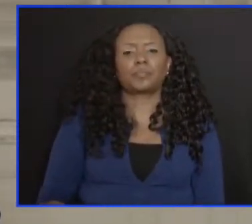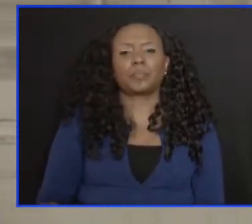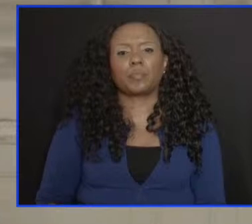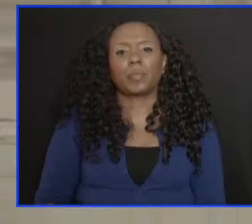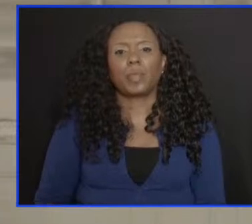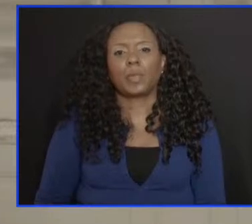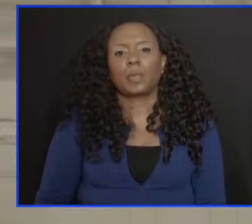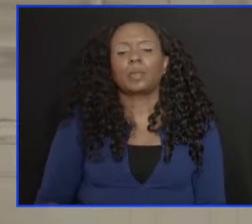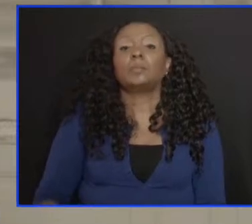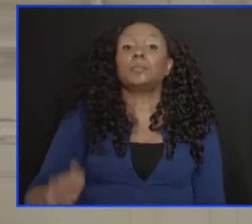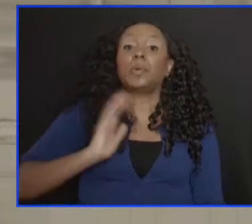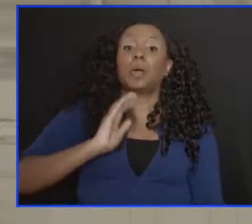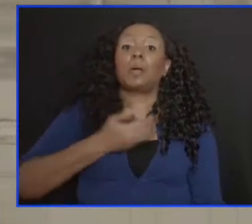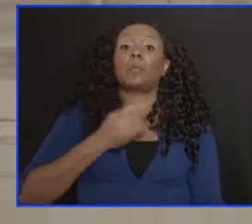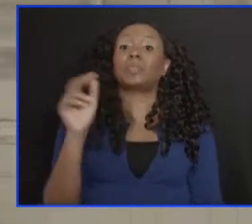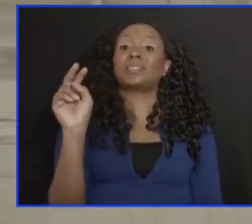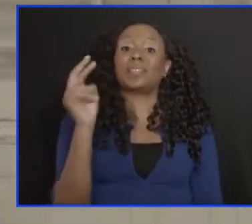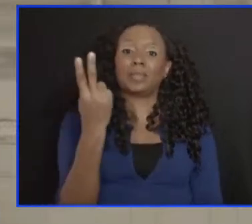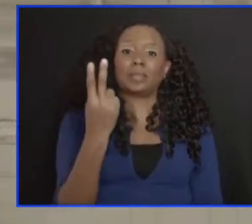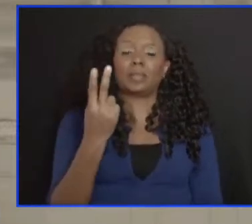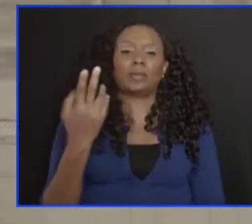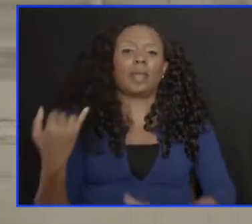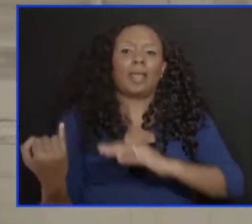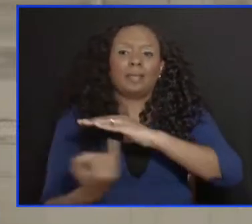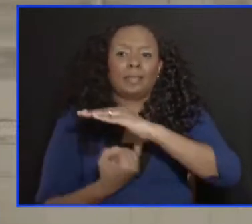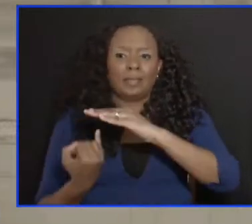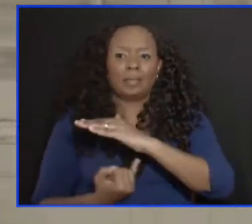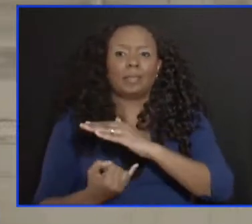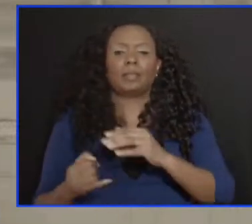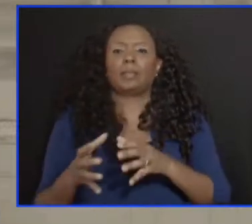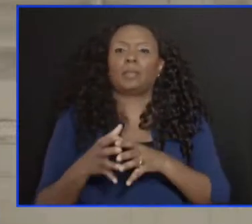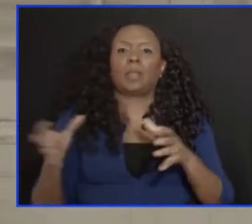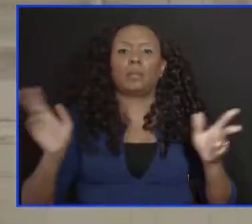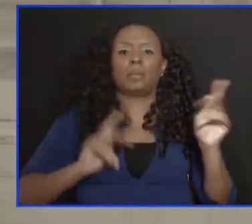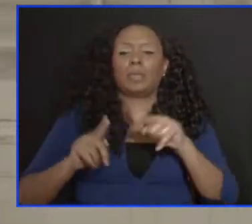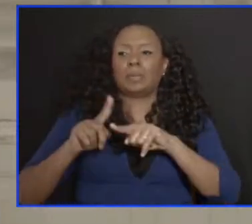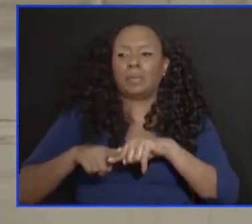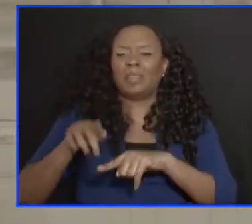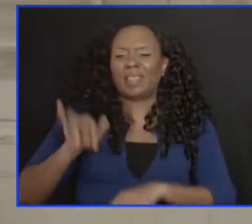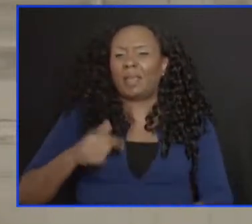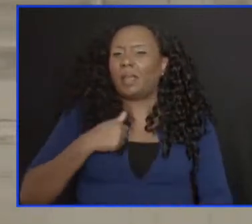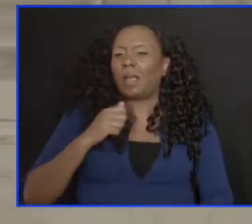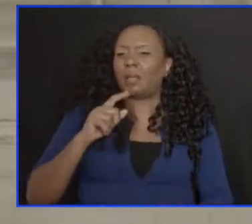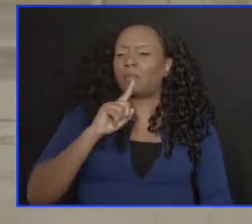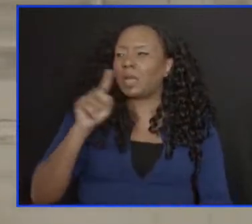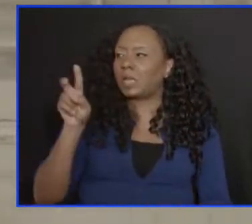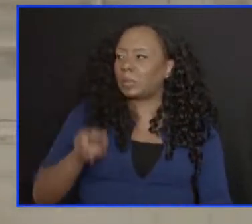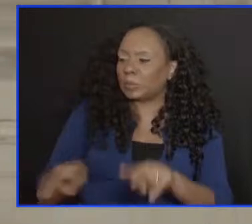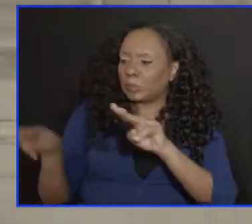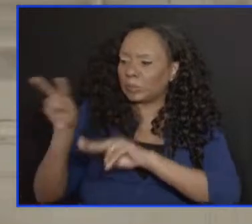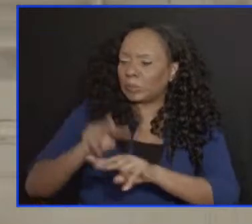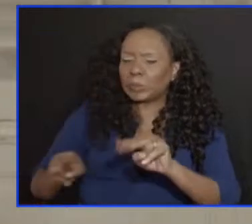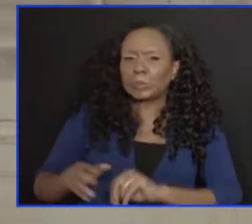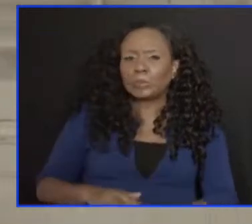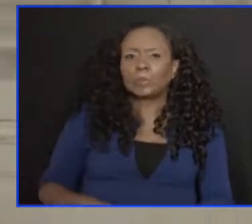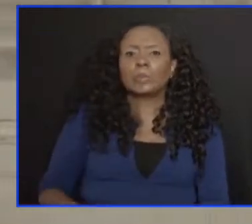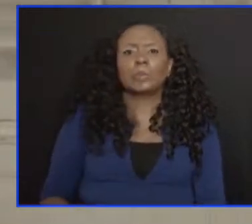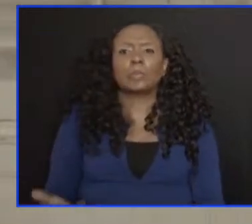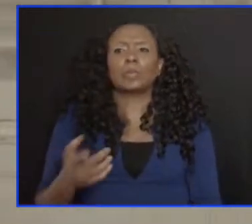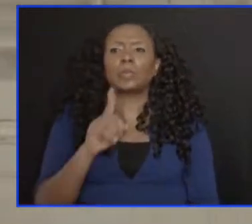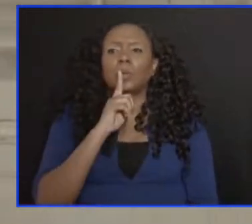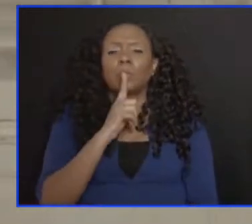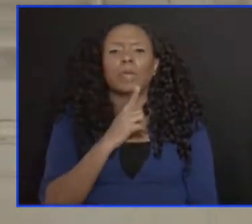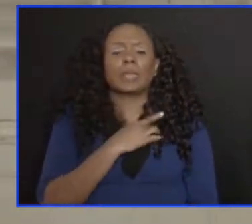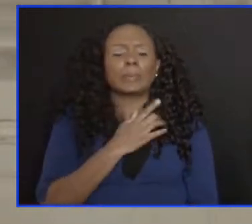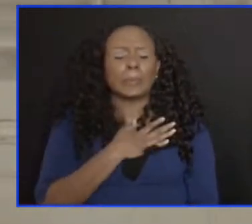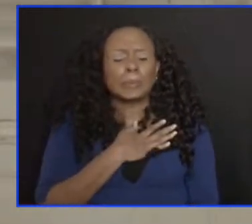high dependency unit area, and this is something I've been really monitoring, and as you know me, it's really dear to my